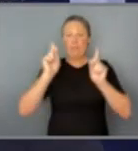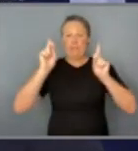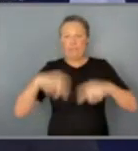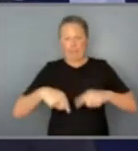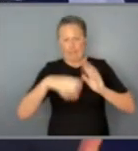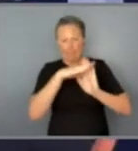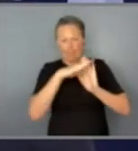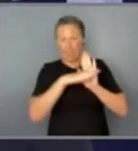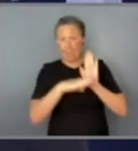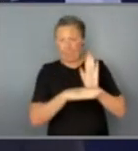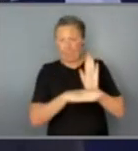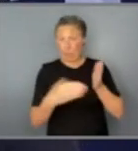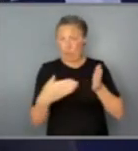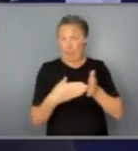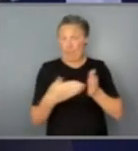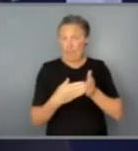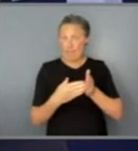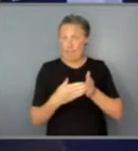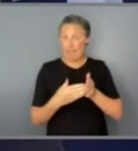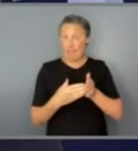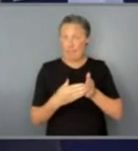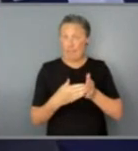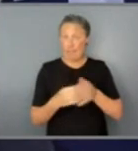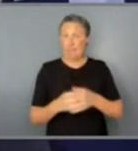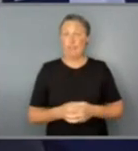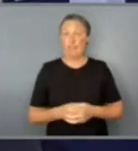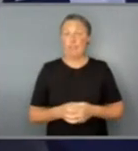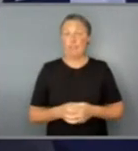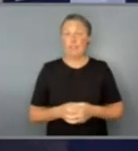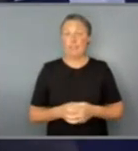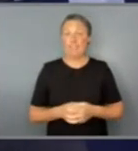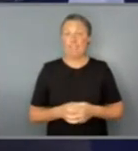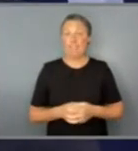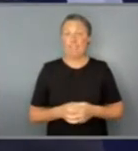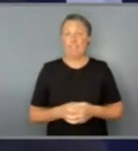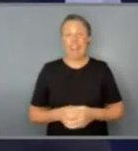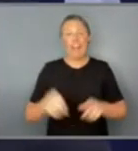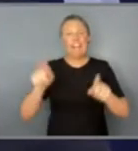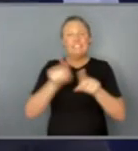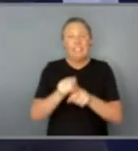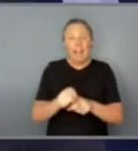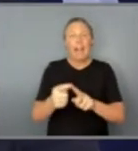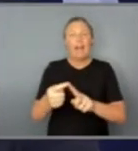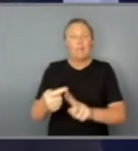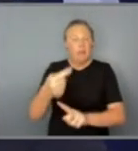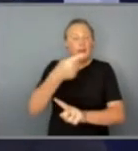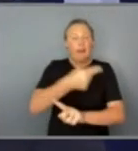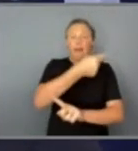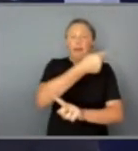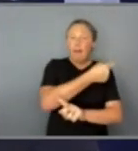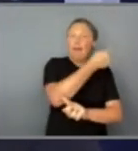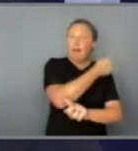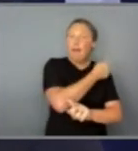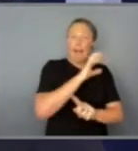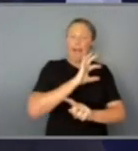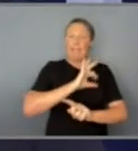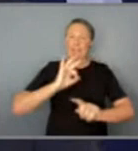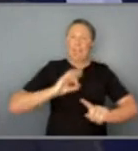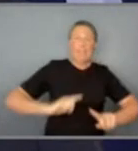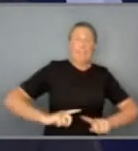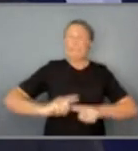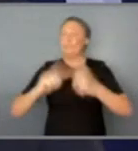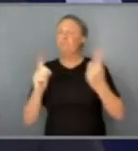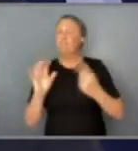response, and they fall into the same categories that our COVID pandemic response has been over the course of its entire duration to date.